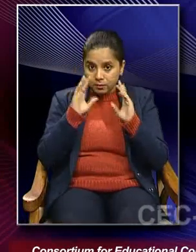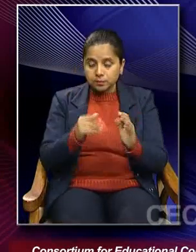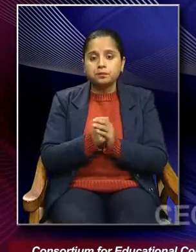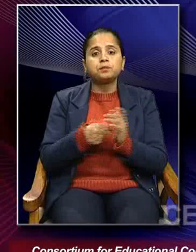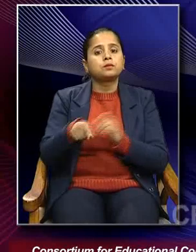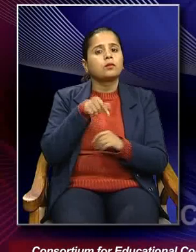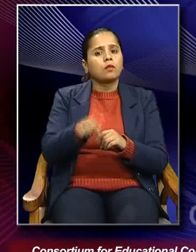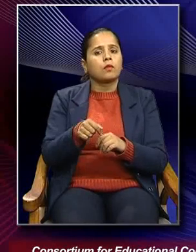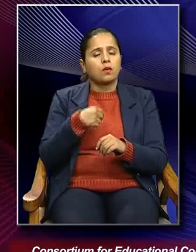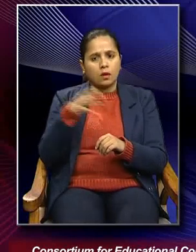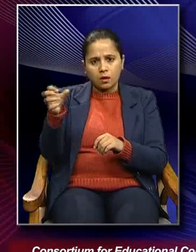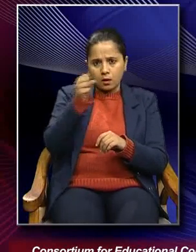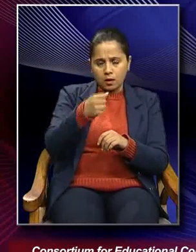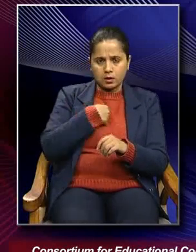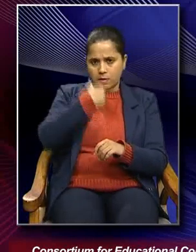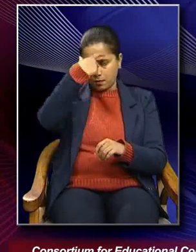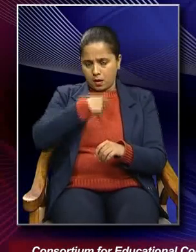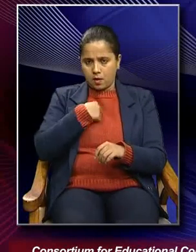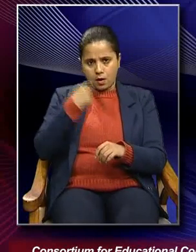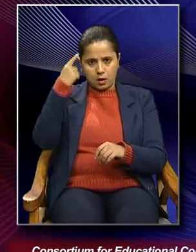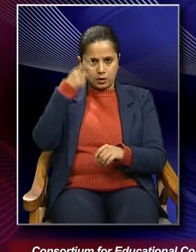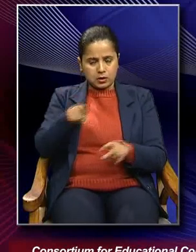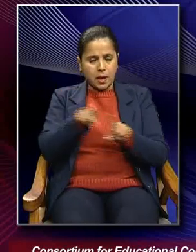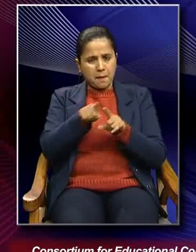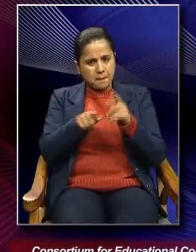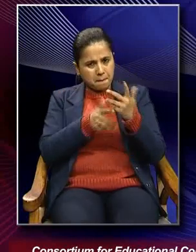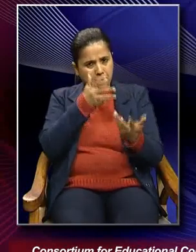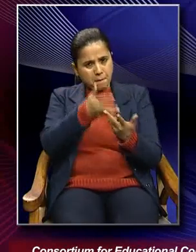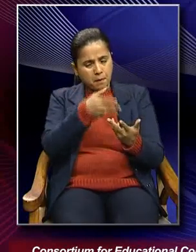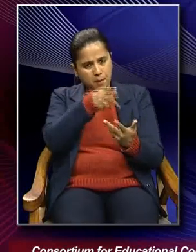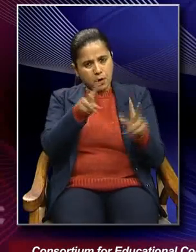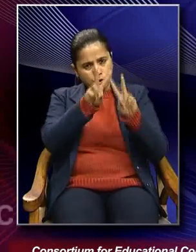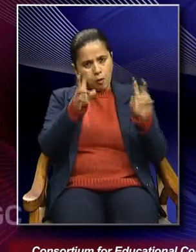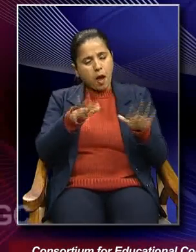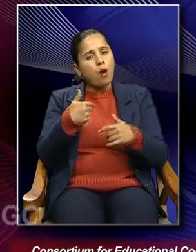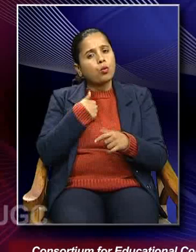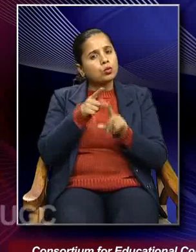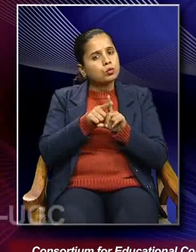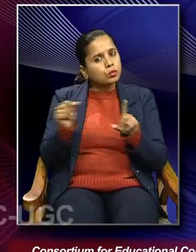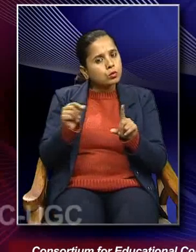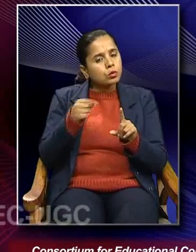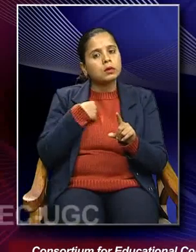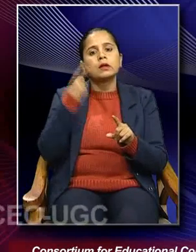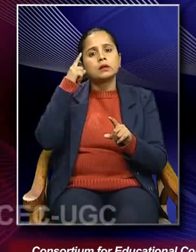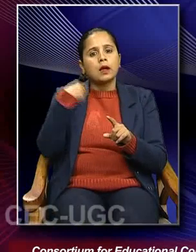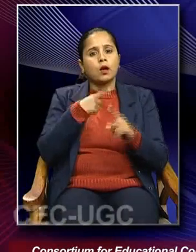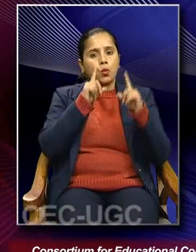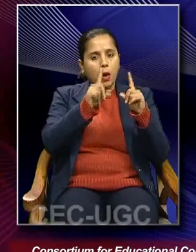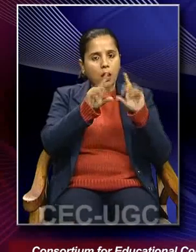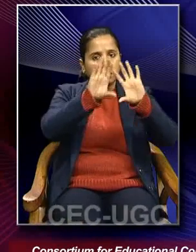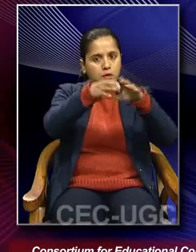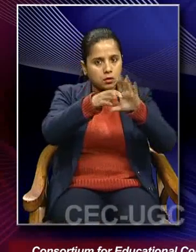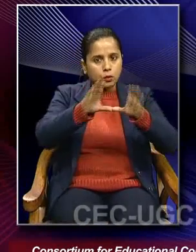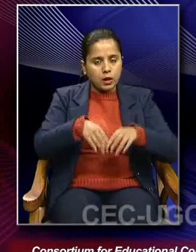by placing ourselves in a particular context. So, we place ourselves in one category